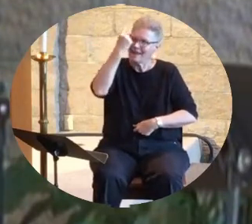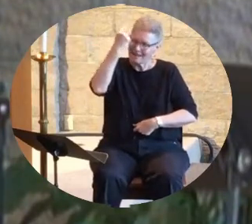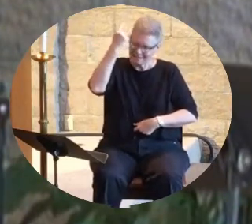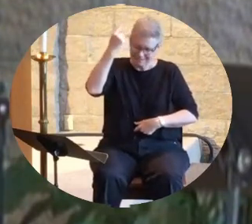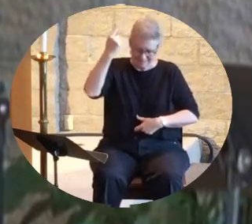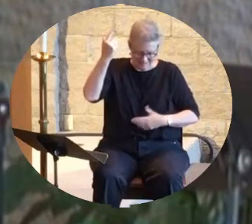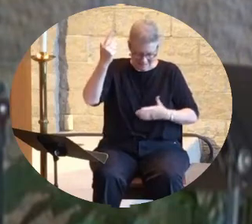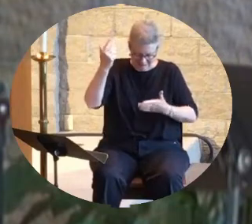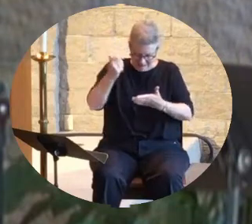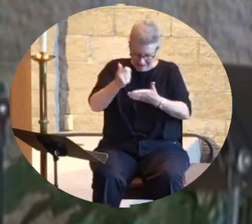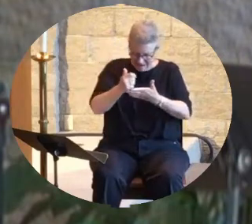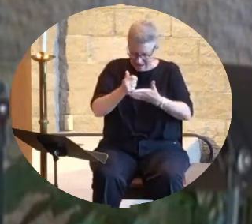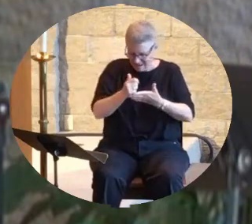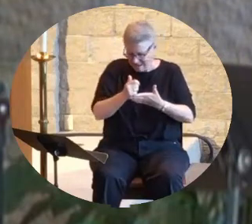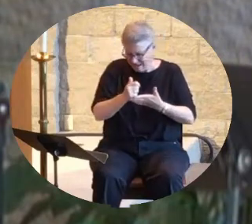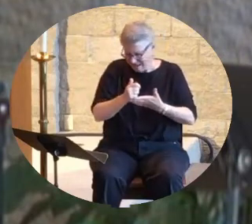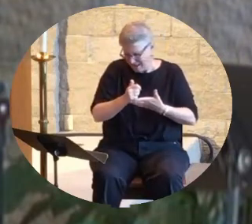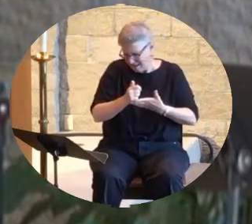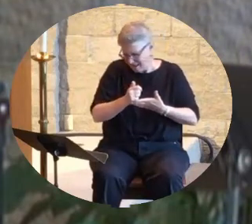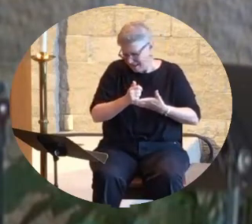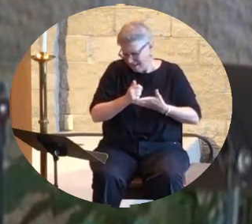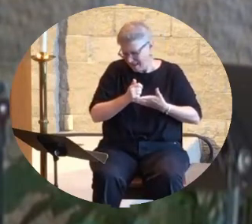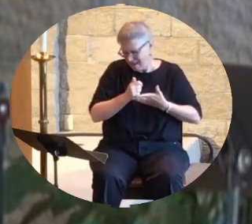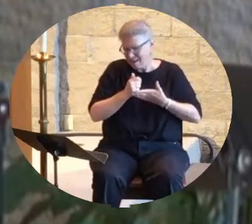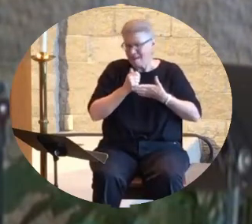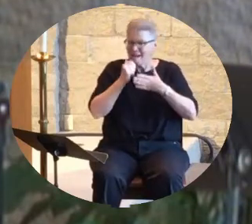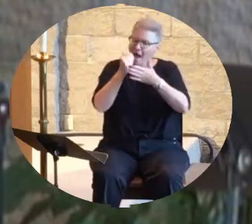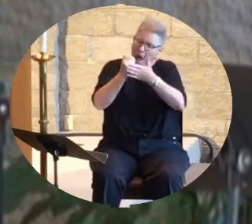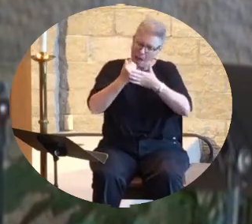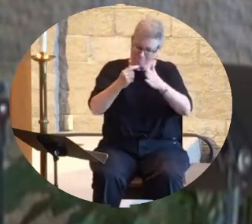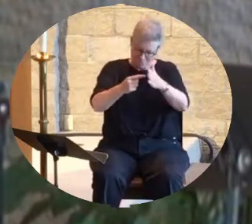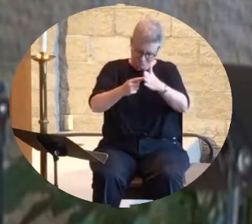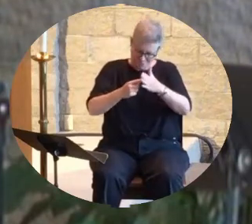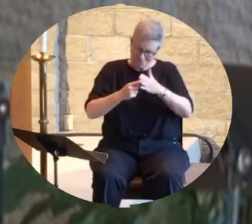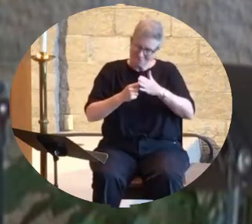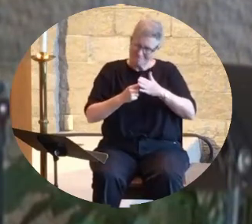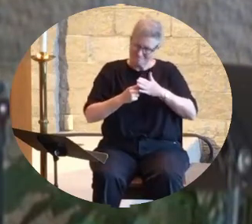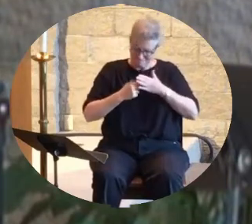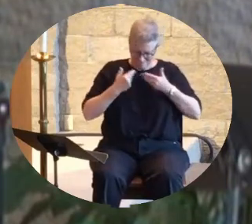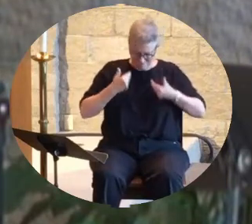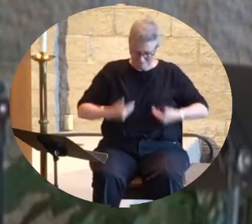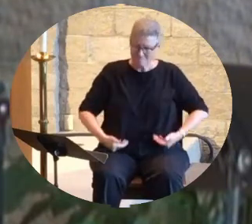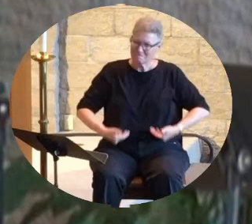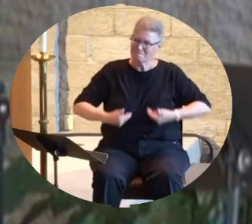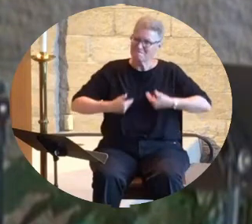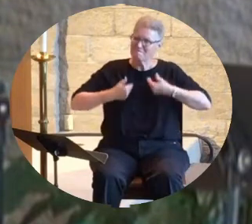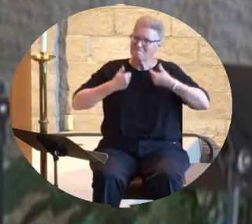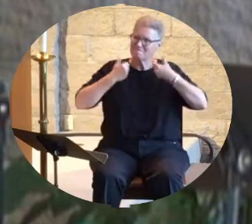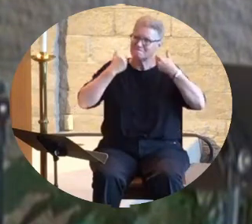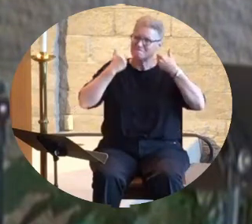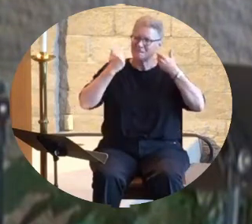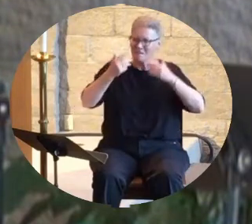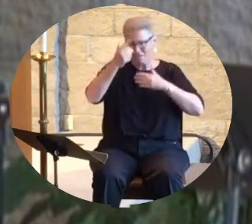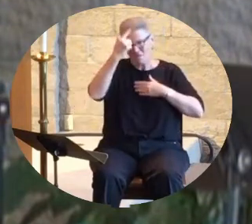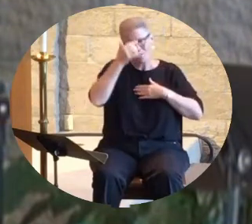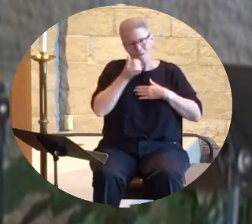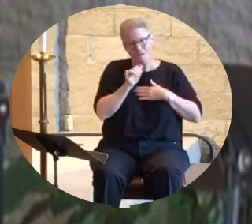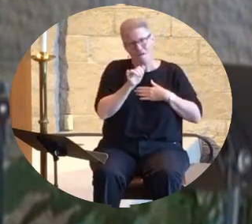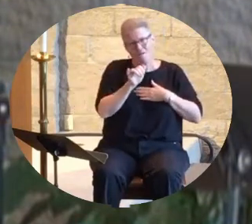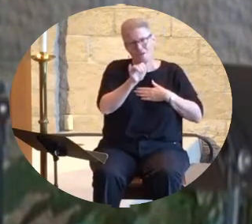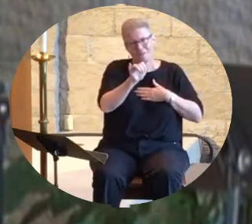face on this passing moment. Oh, my soul, my